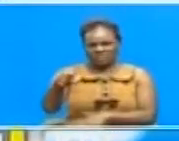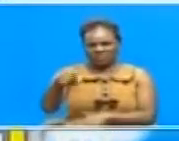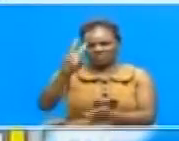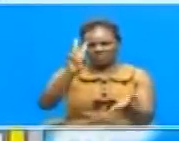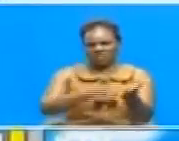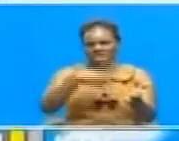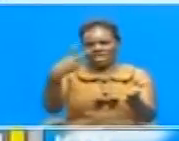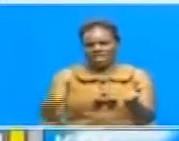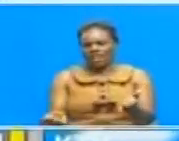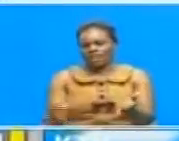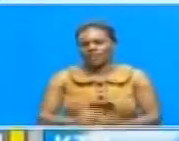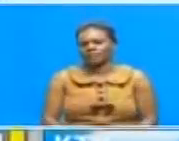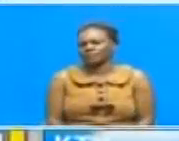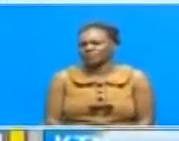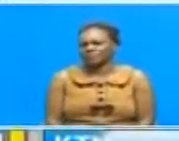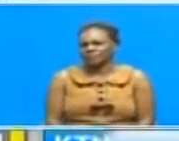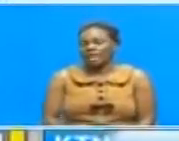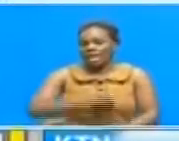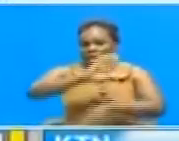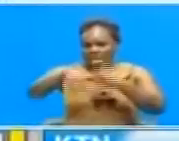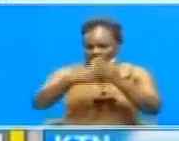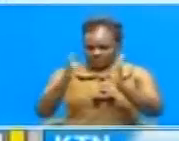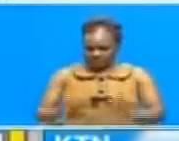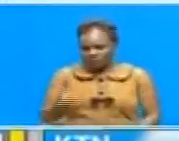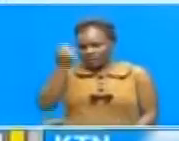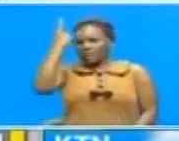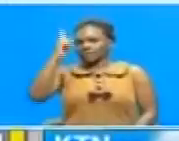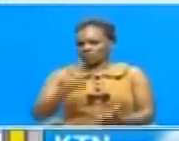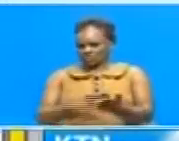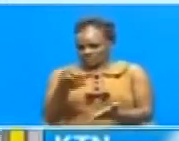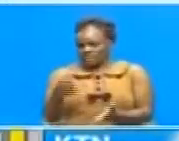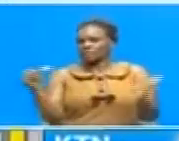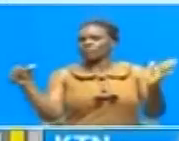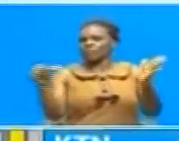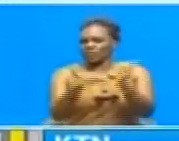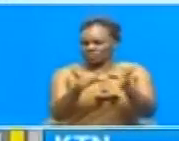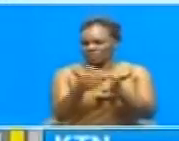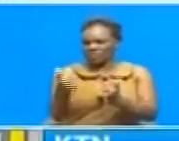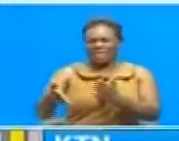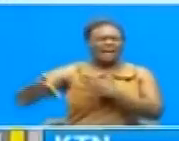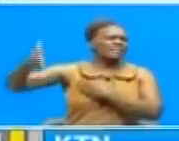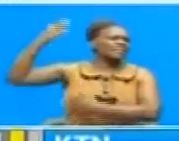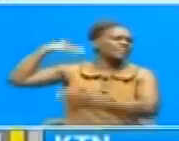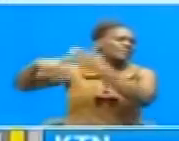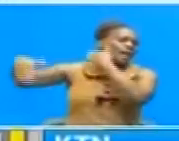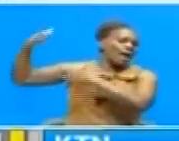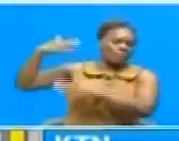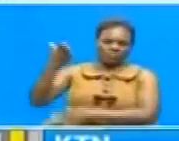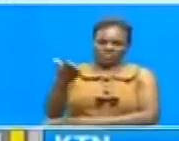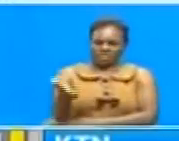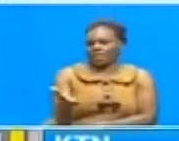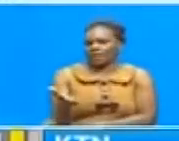was impossible. What everybody need to realize is that this is a problem that has been there for a long time,